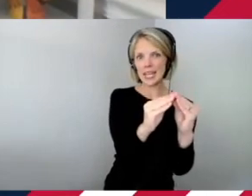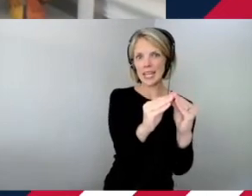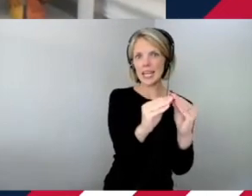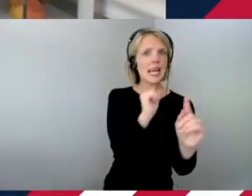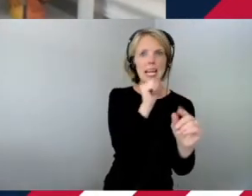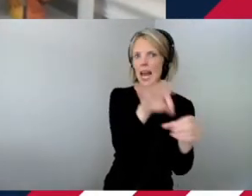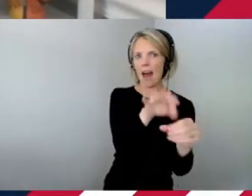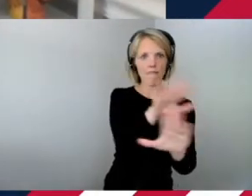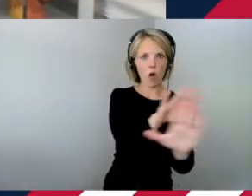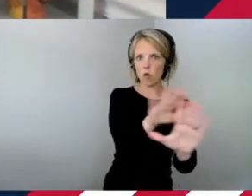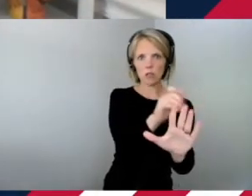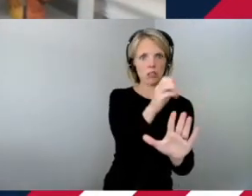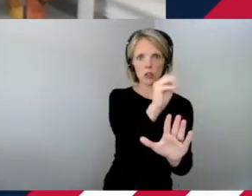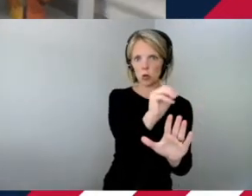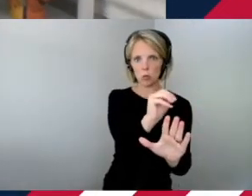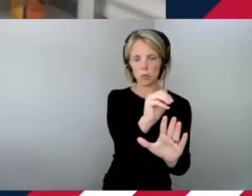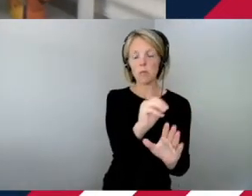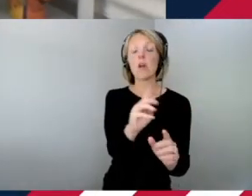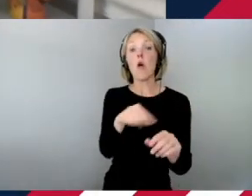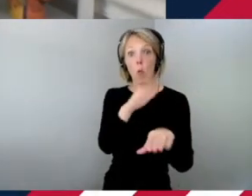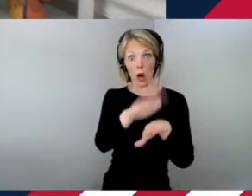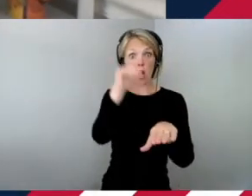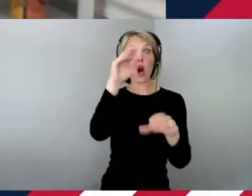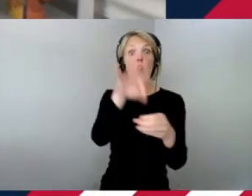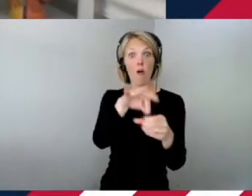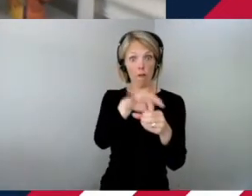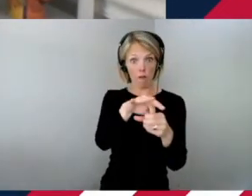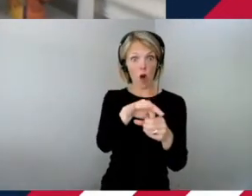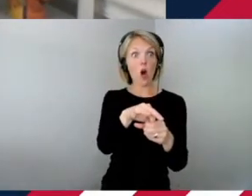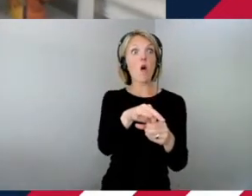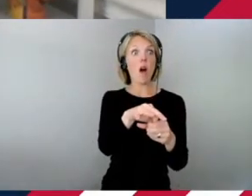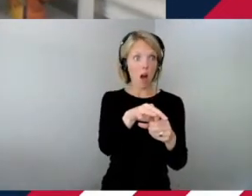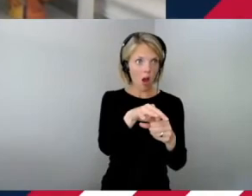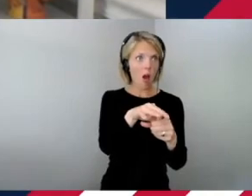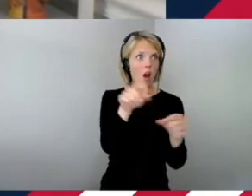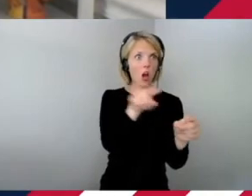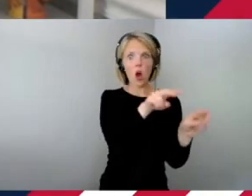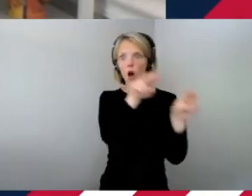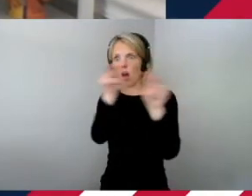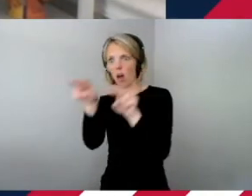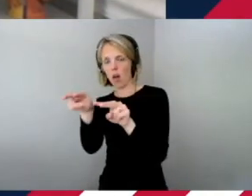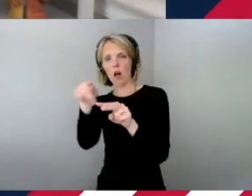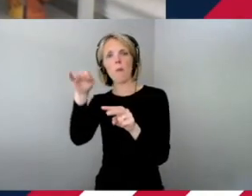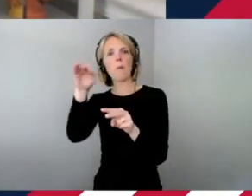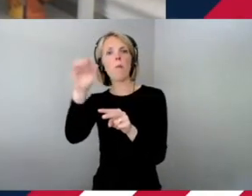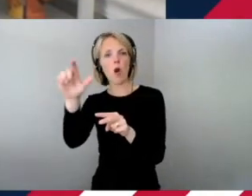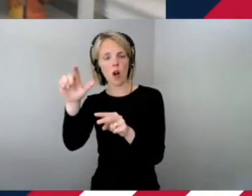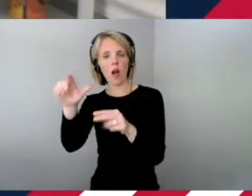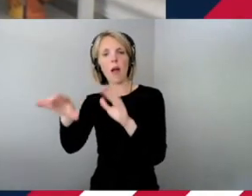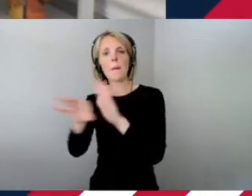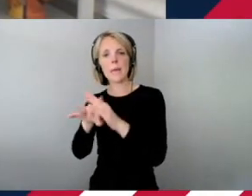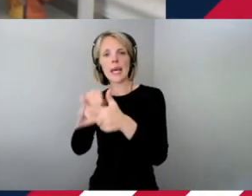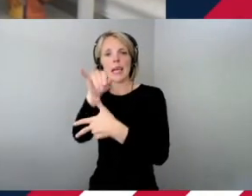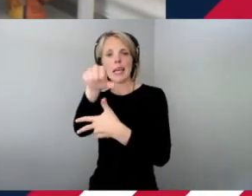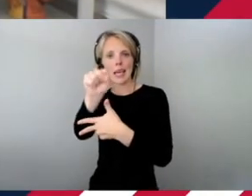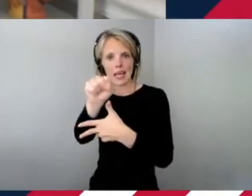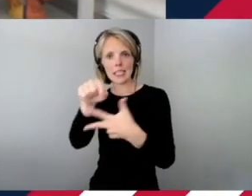vote is called, you're going to need to go to the portal window to vote yes, no, or